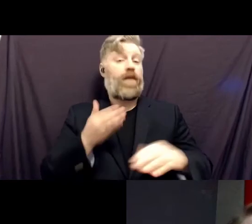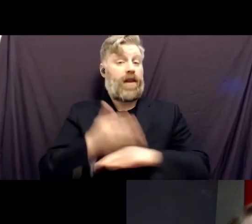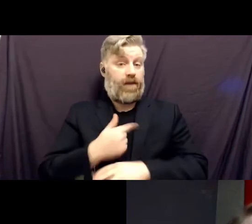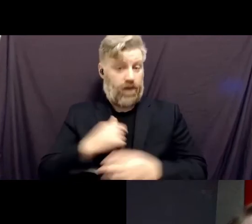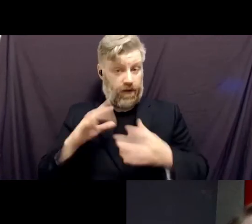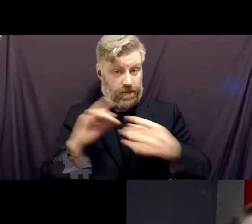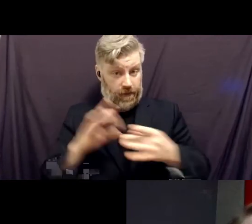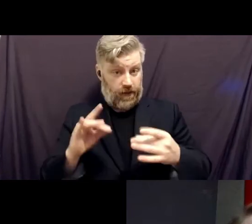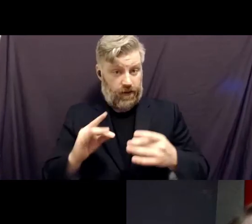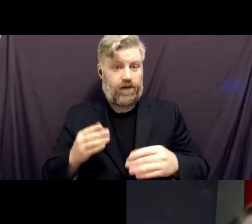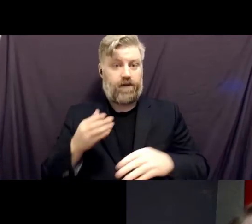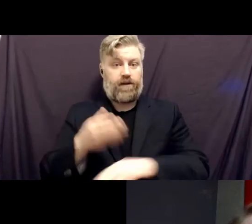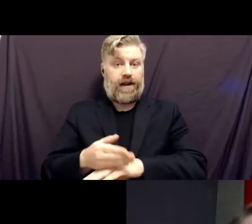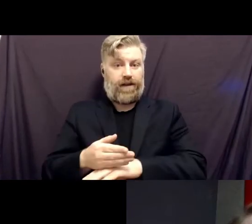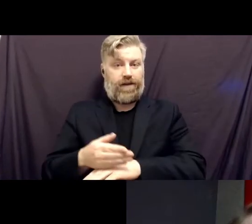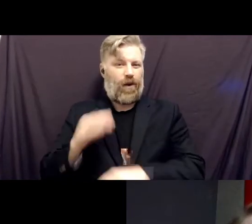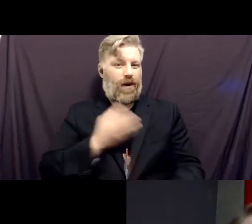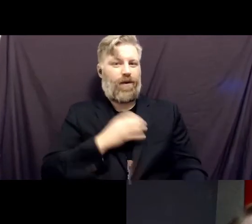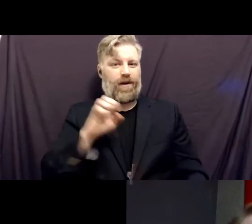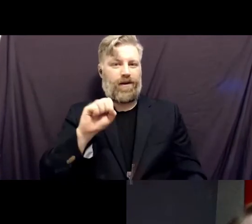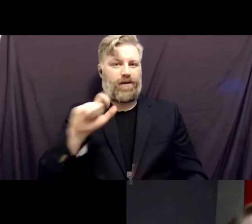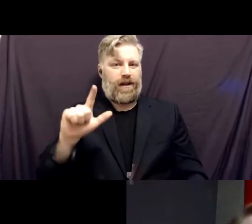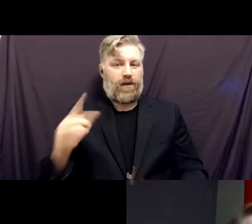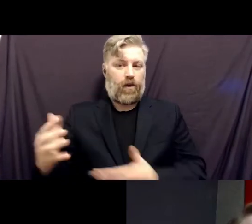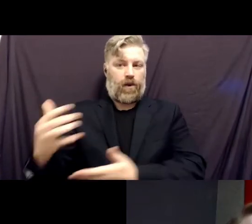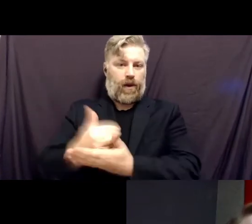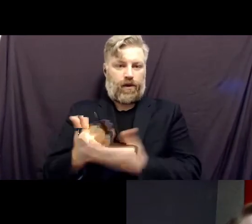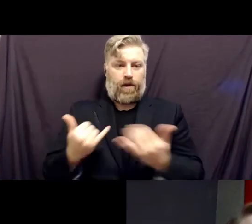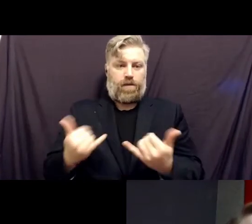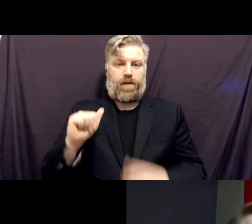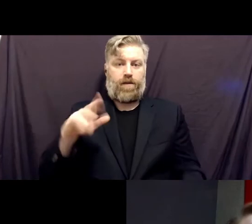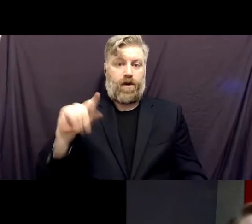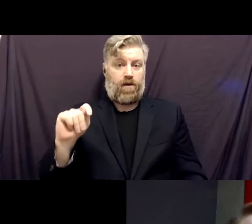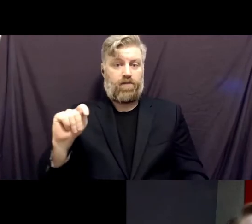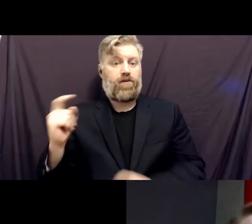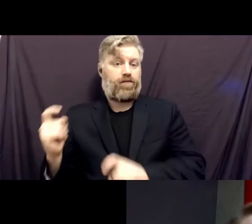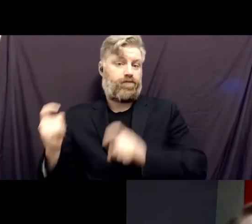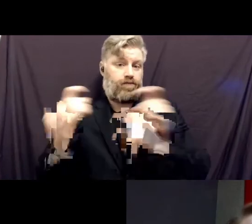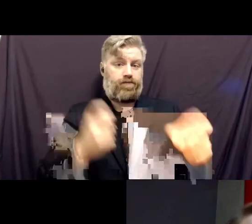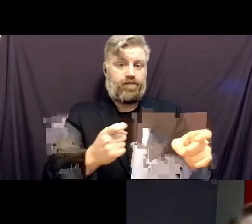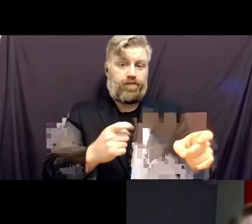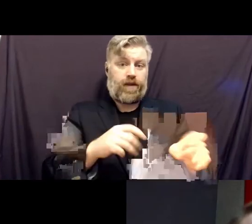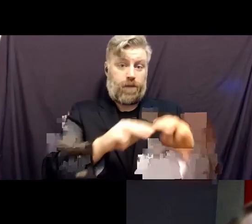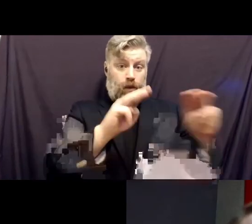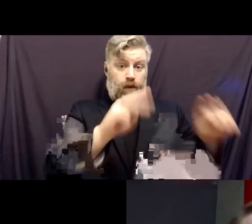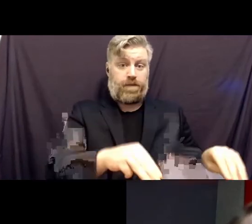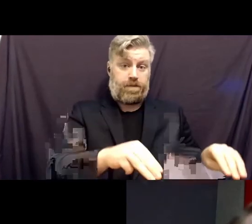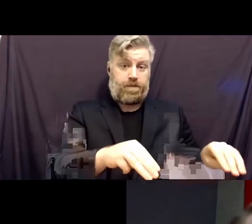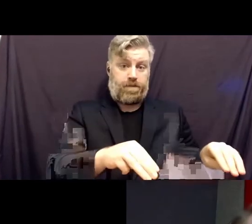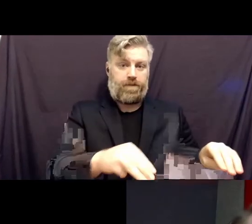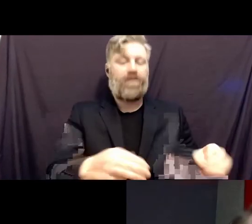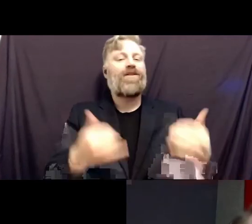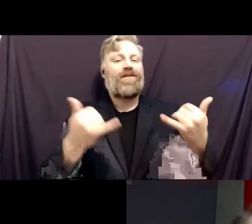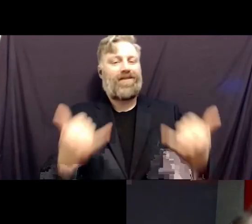Essel collection of modern art to Albertina Museum, we are now